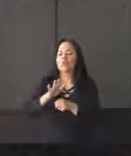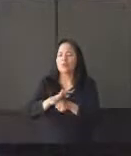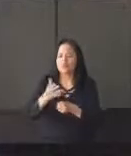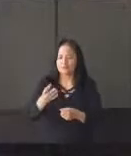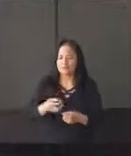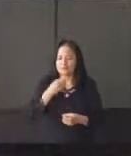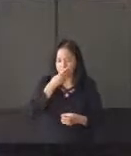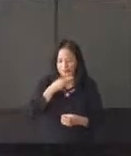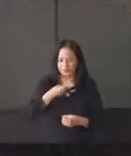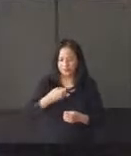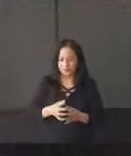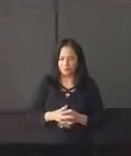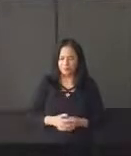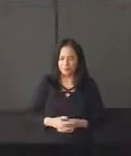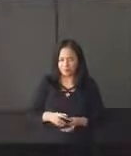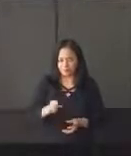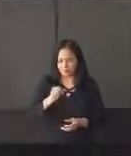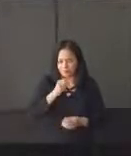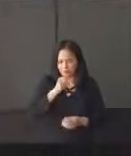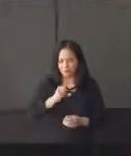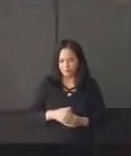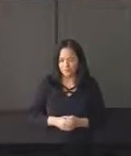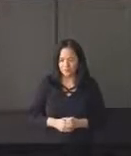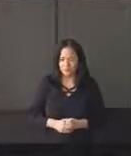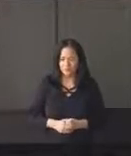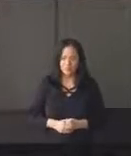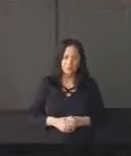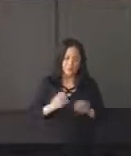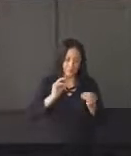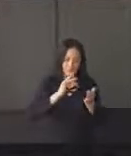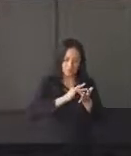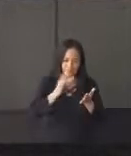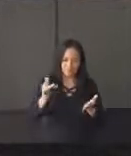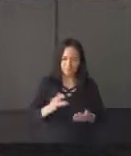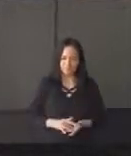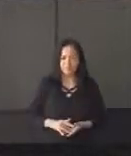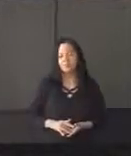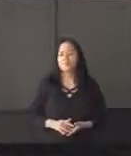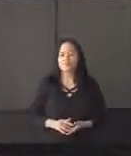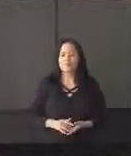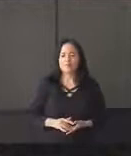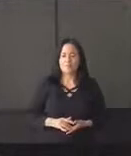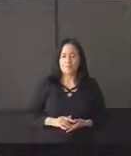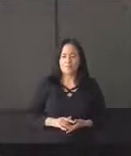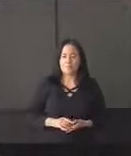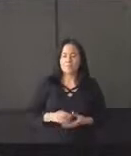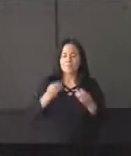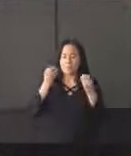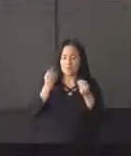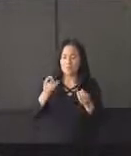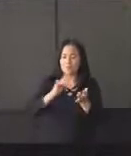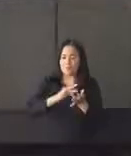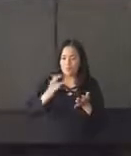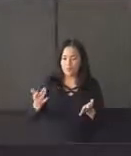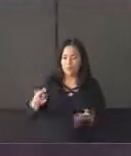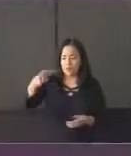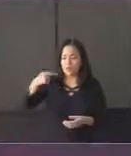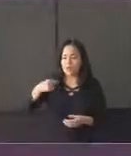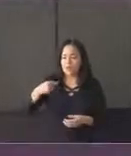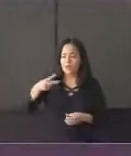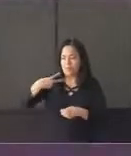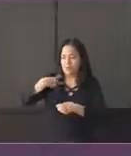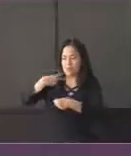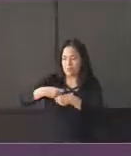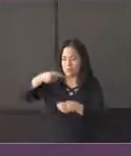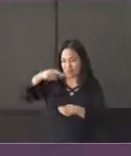Thank you, Geraldine. You have the floor. Thank you very much. I thank you for the possibility of